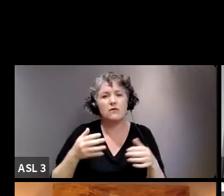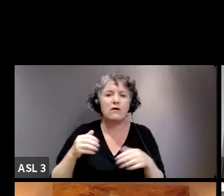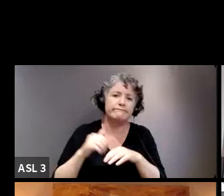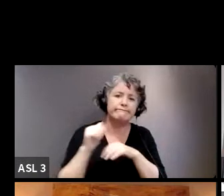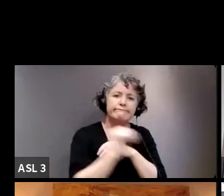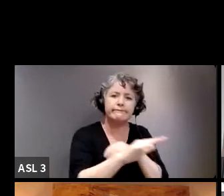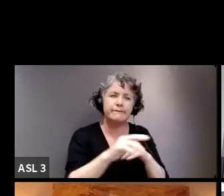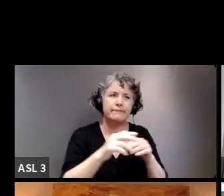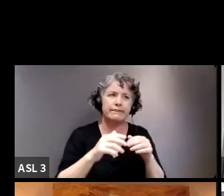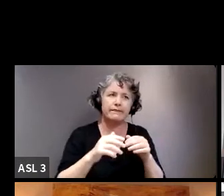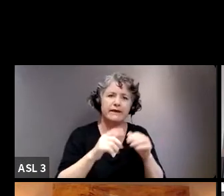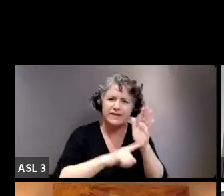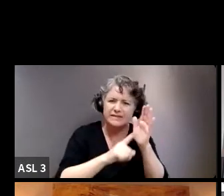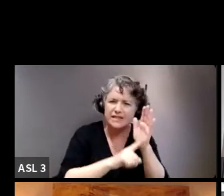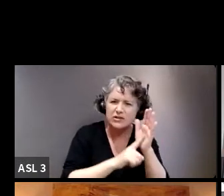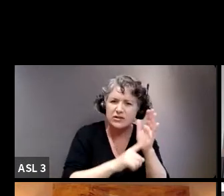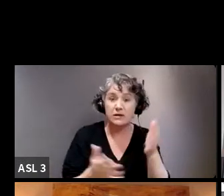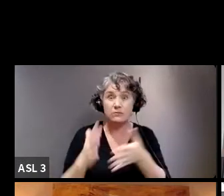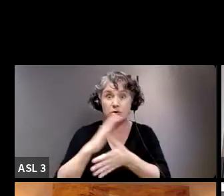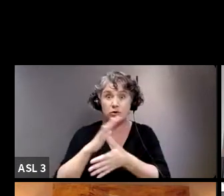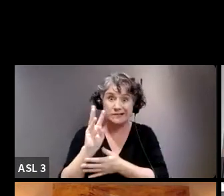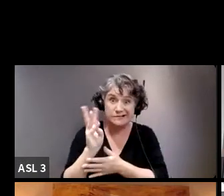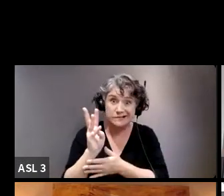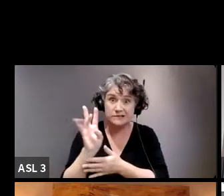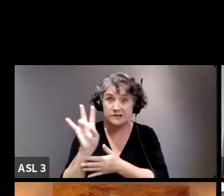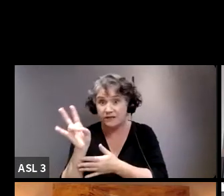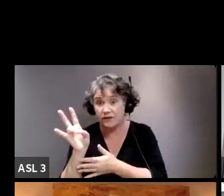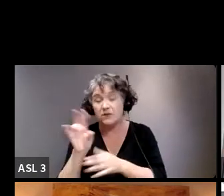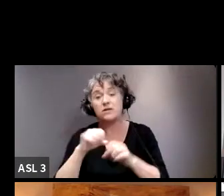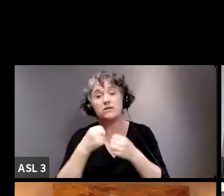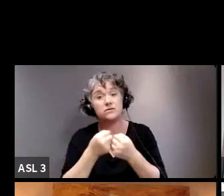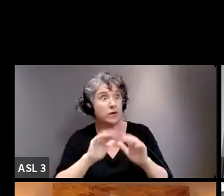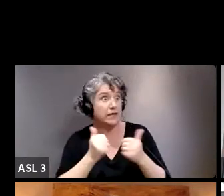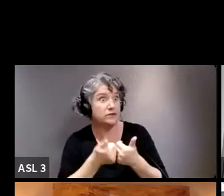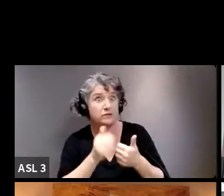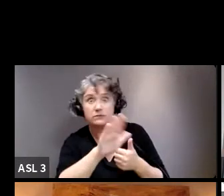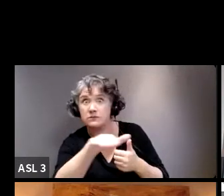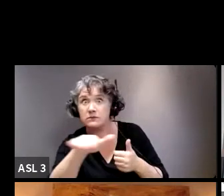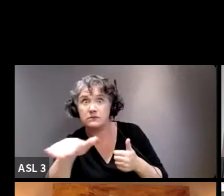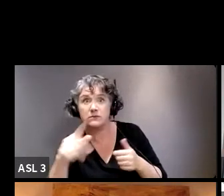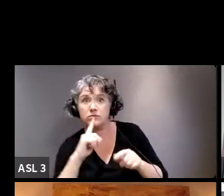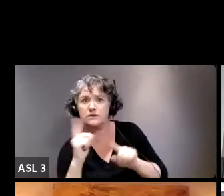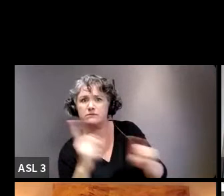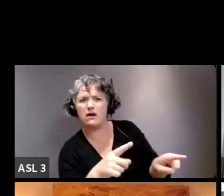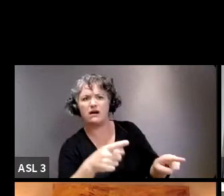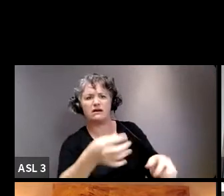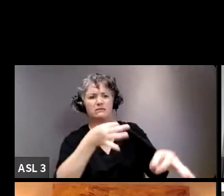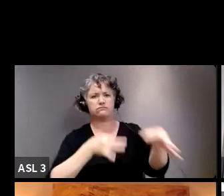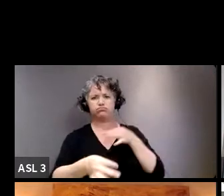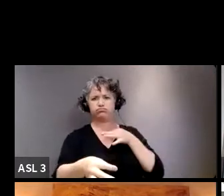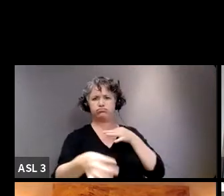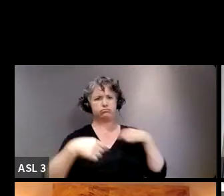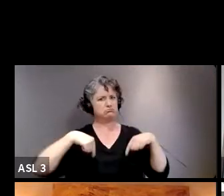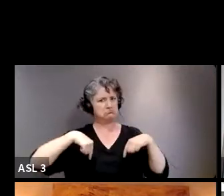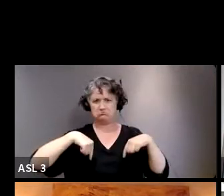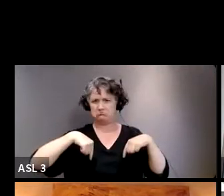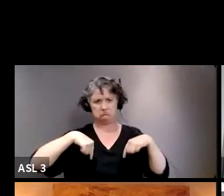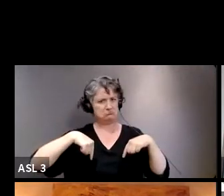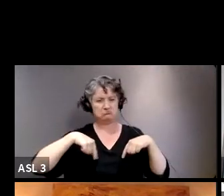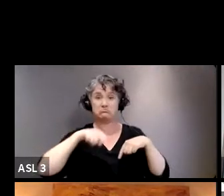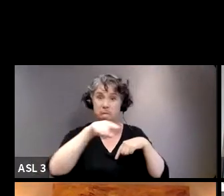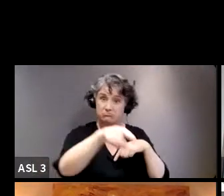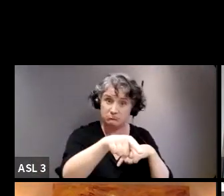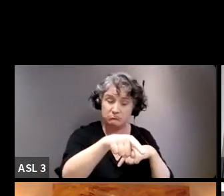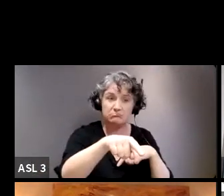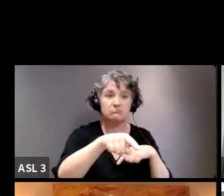priority six seven that actually could be some social agencies that we actually engage to respond instead of us but it also could be things